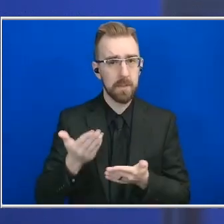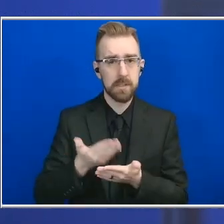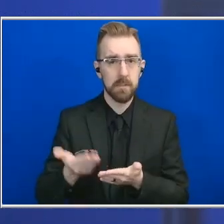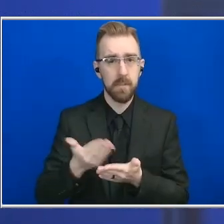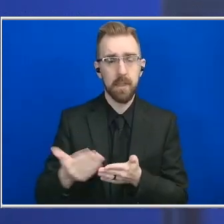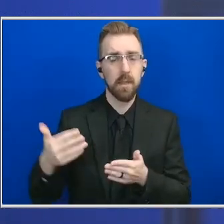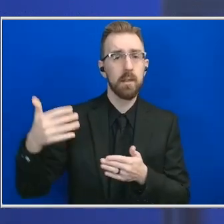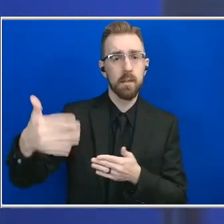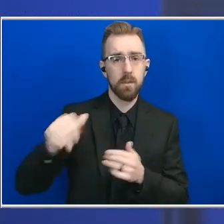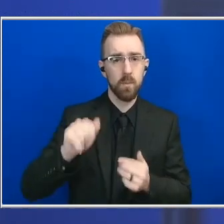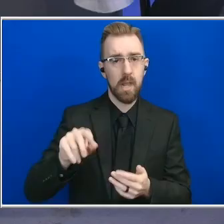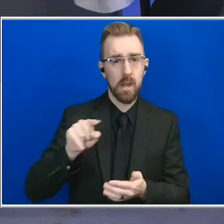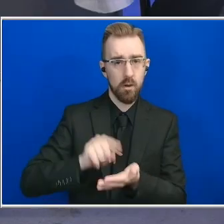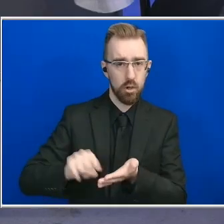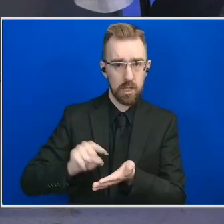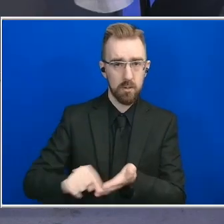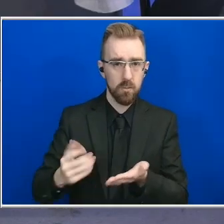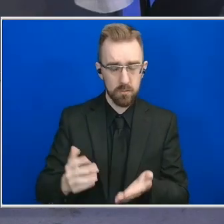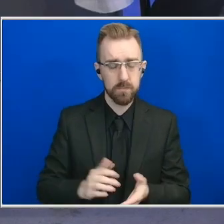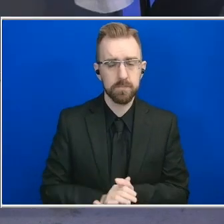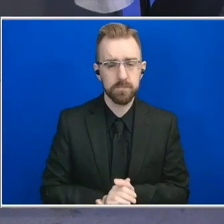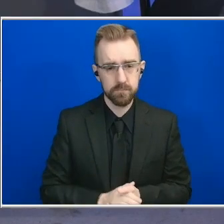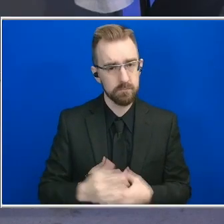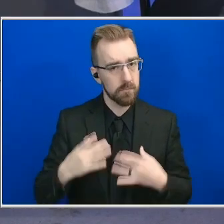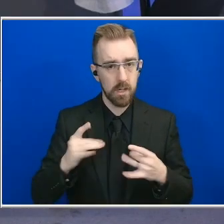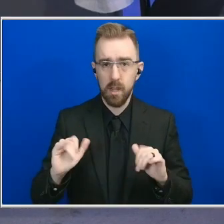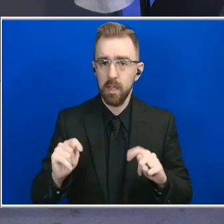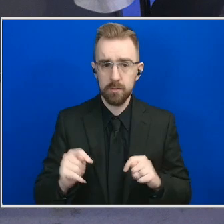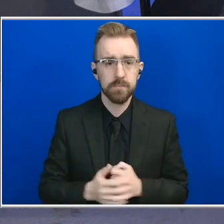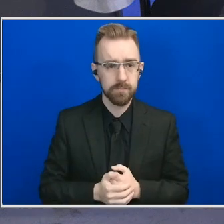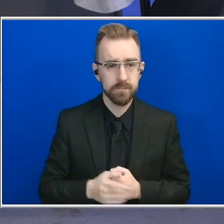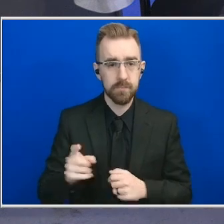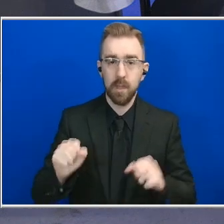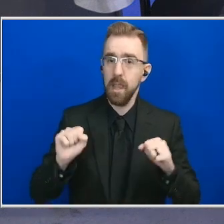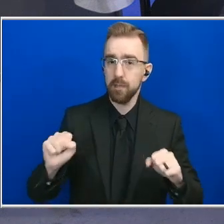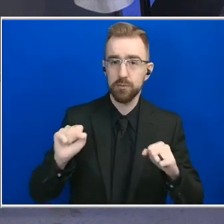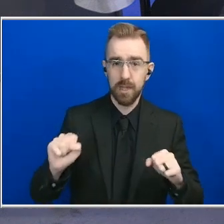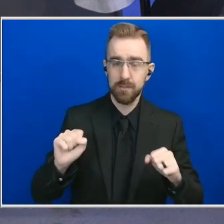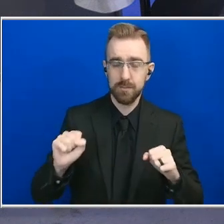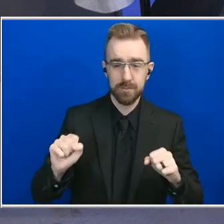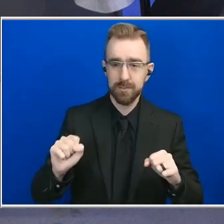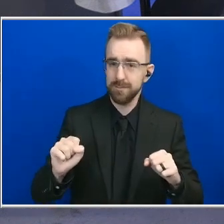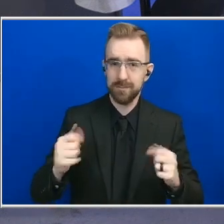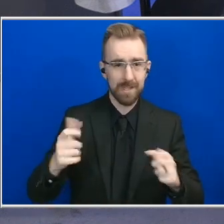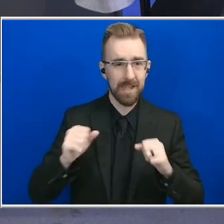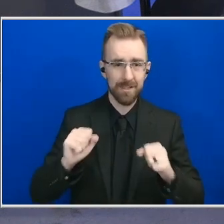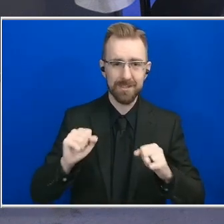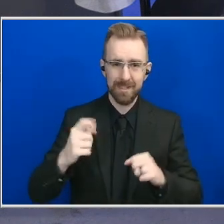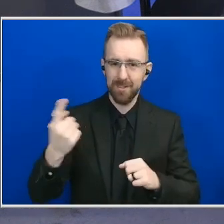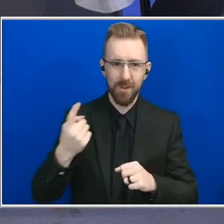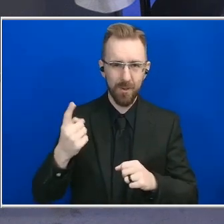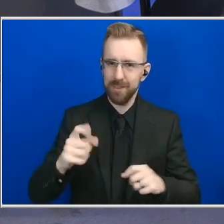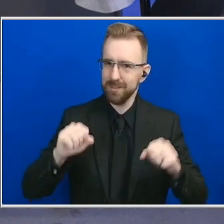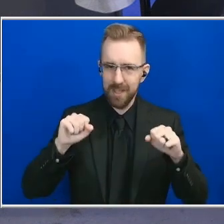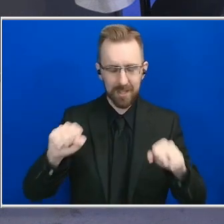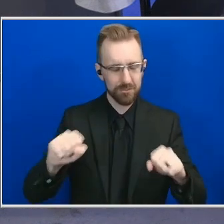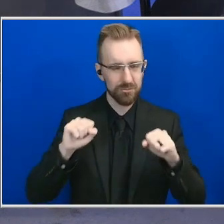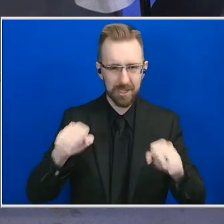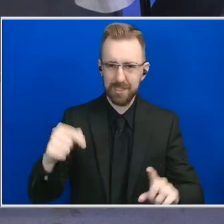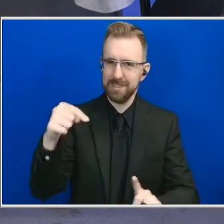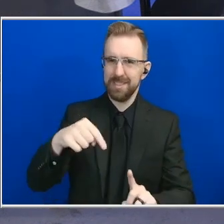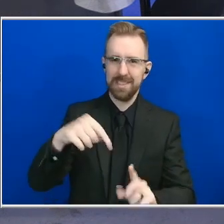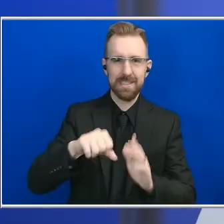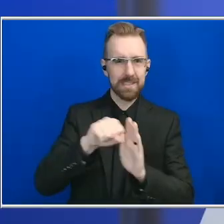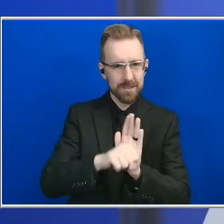into, I like it. and we can I'd talk say about exercise. And I know You you know, can kind of do always- exercise, Yeah. exercise, exercise.